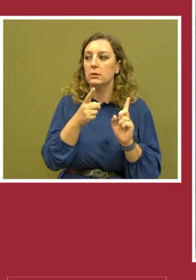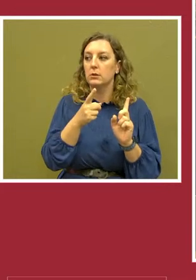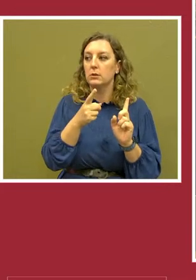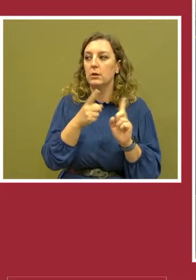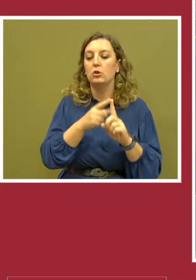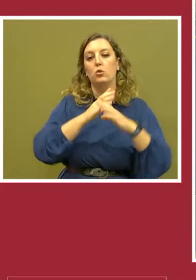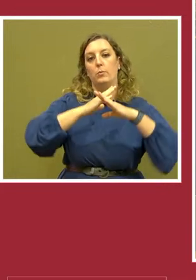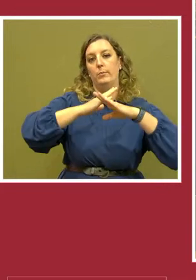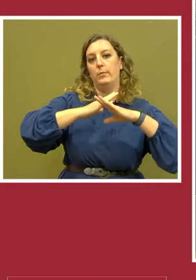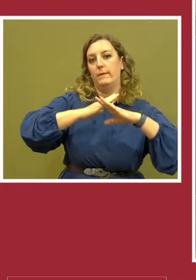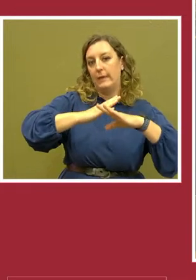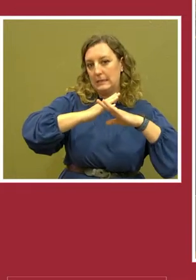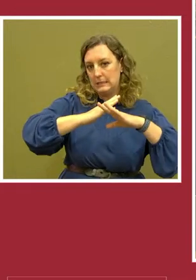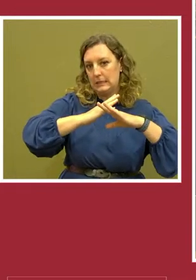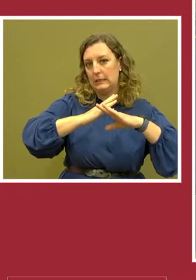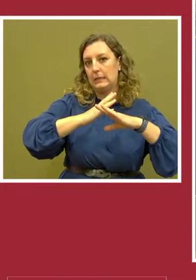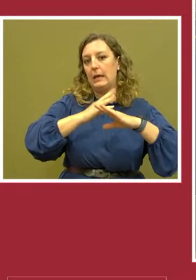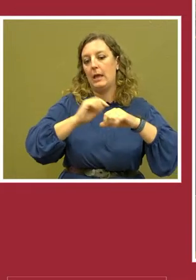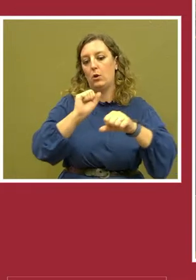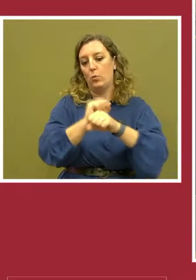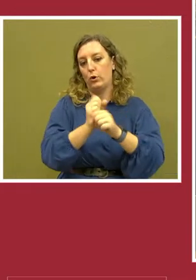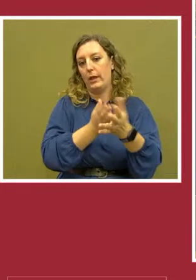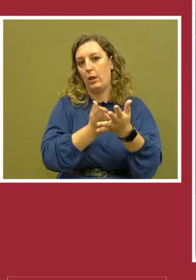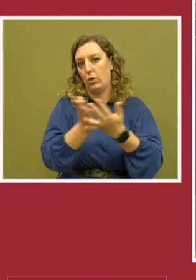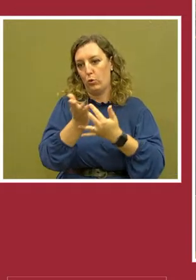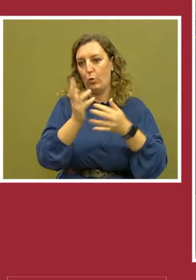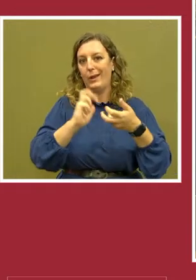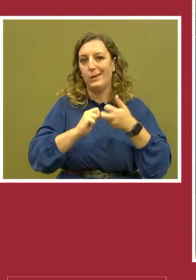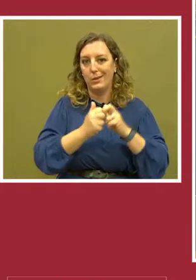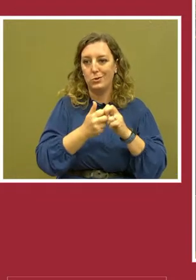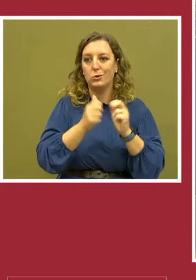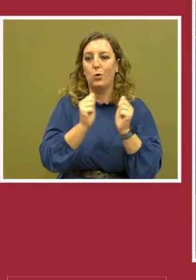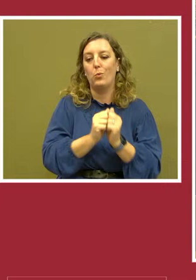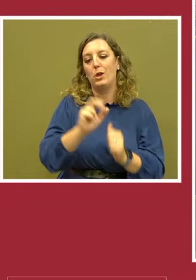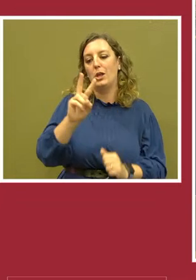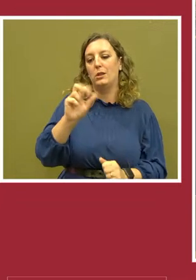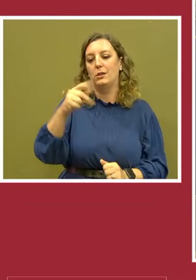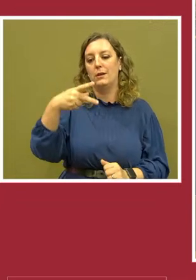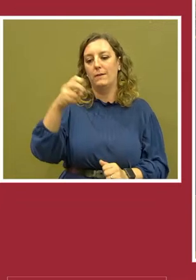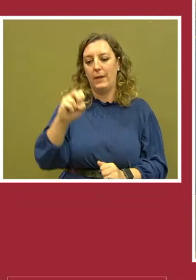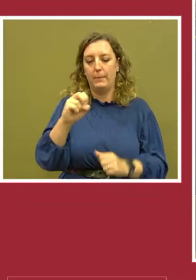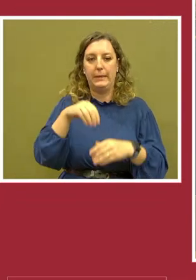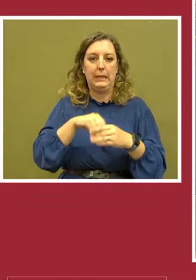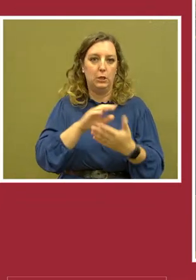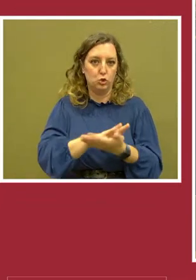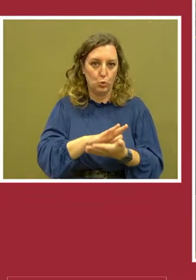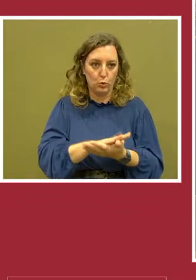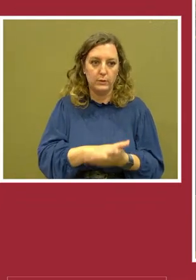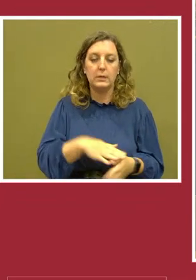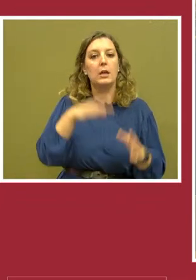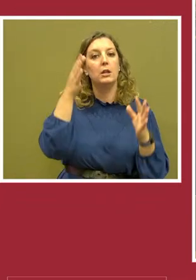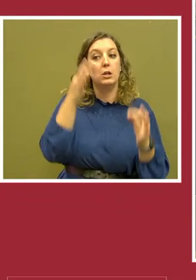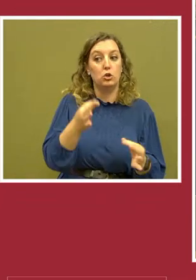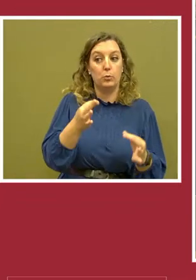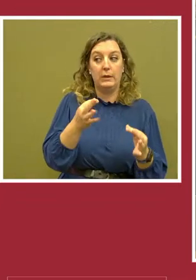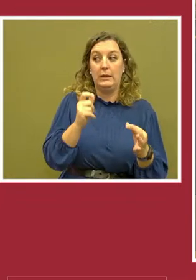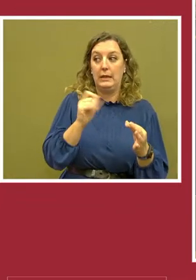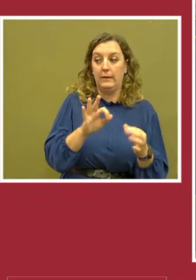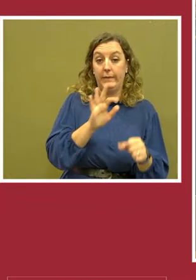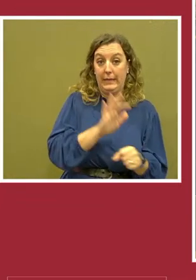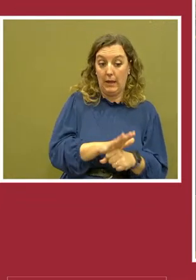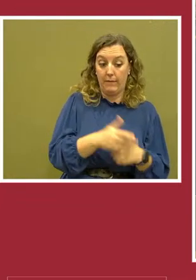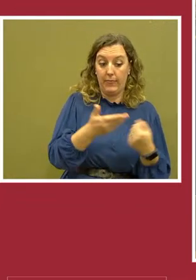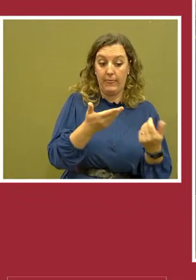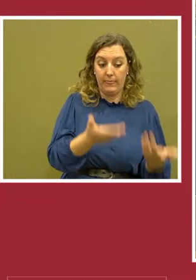in preventing and working through issues with vaping in our schools and determining whether or not there's enough